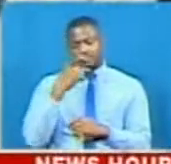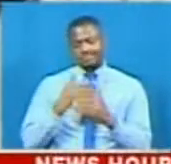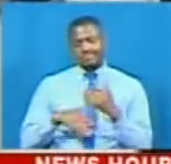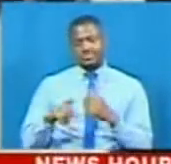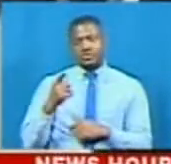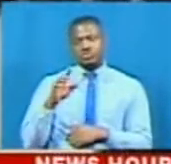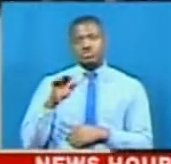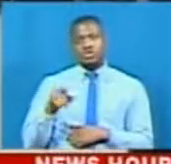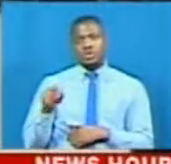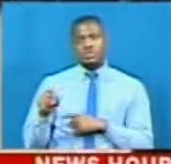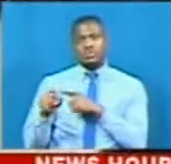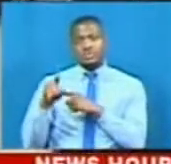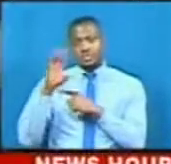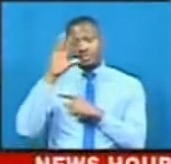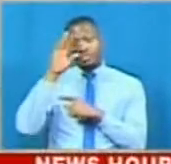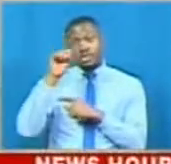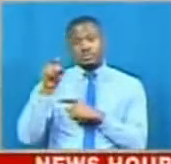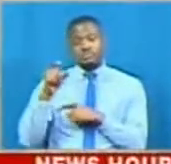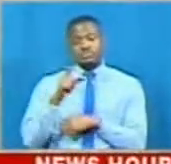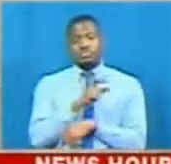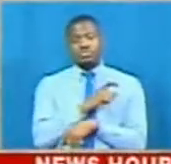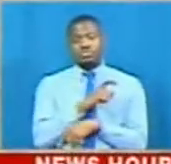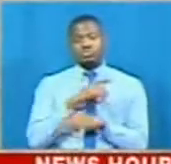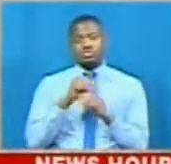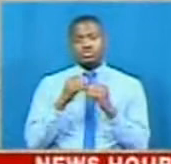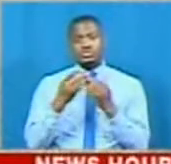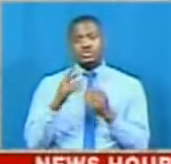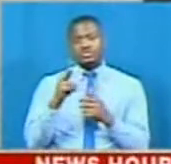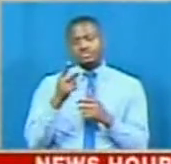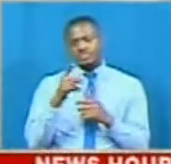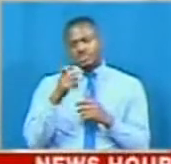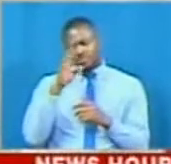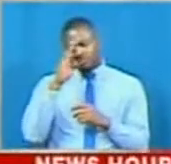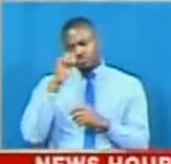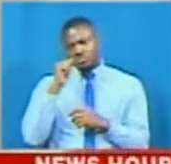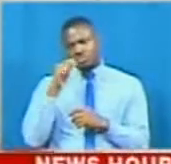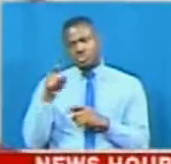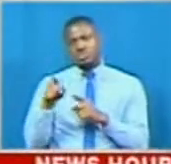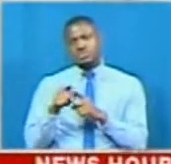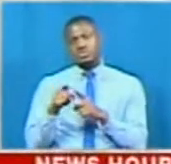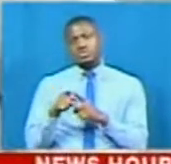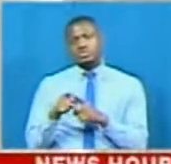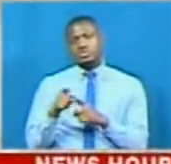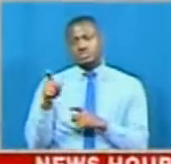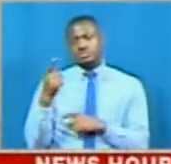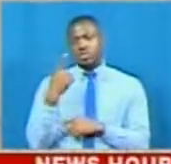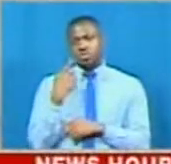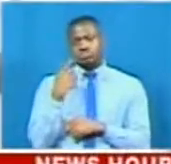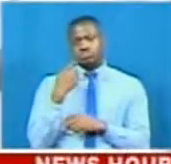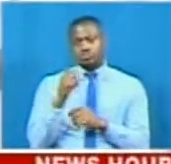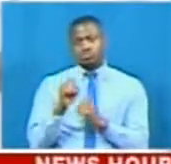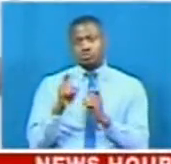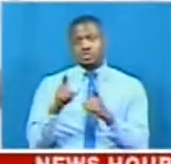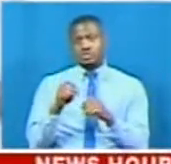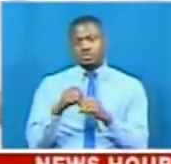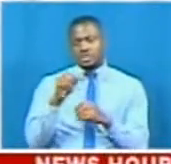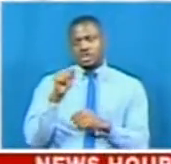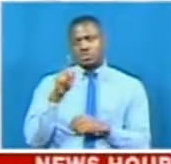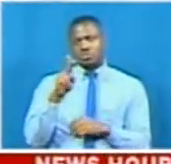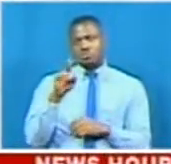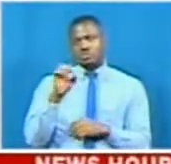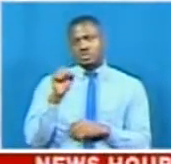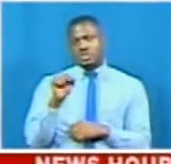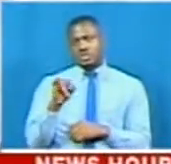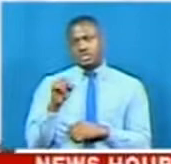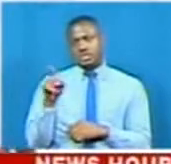his parents, Mr. Joseph Kingsley-Nyinah, a police officer, and Madame Felicia Mafu. His early education was in Akuse